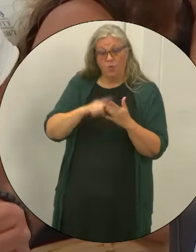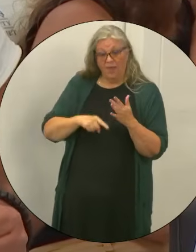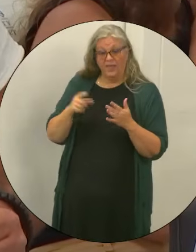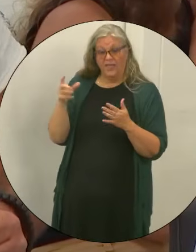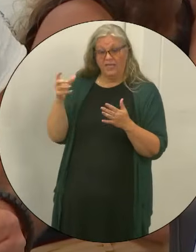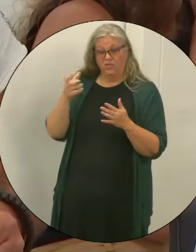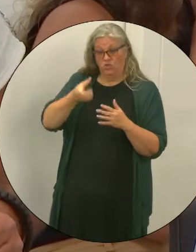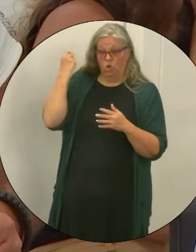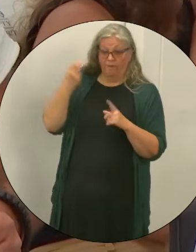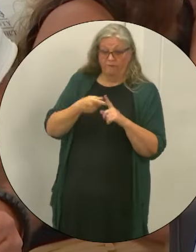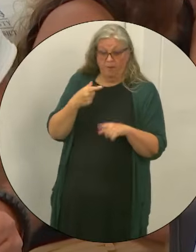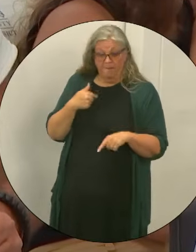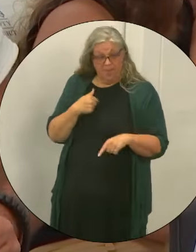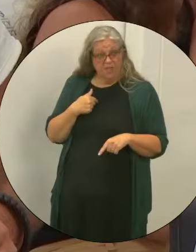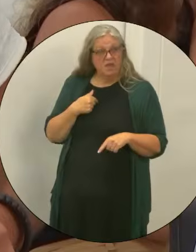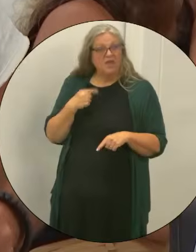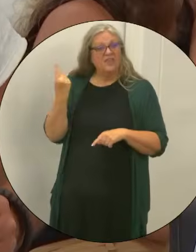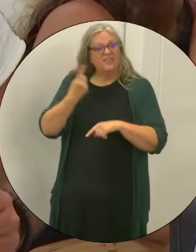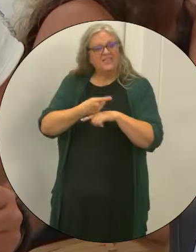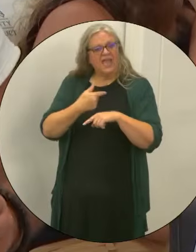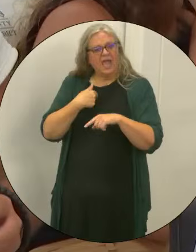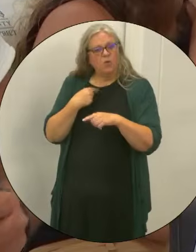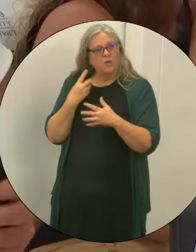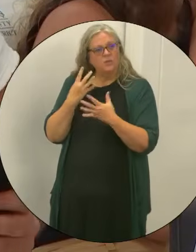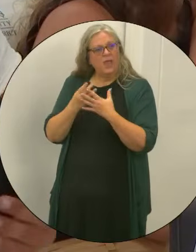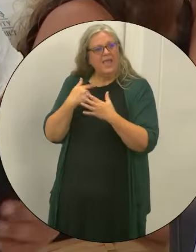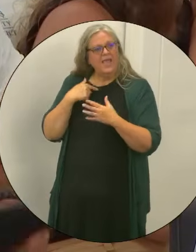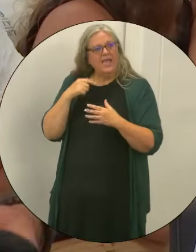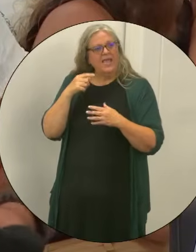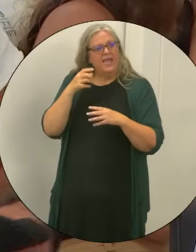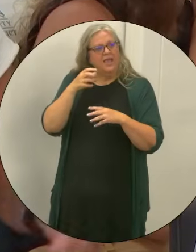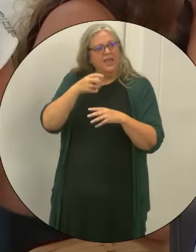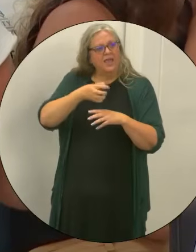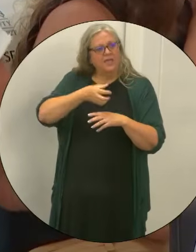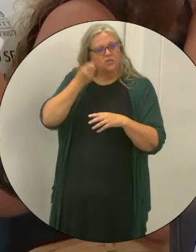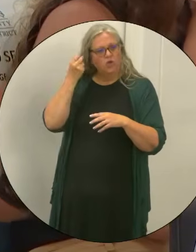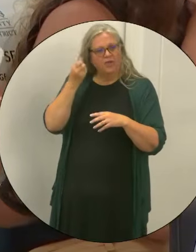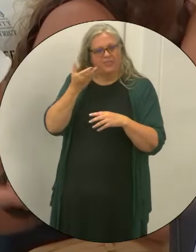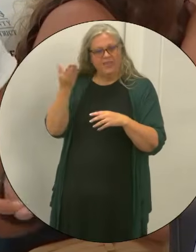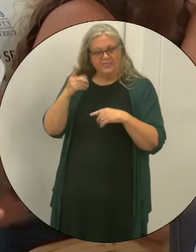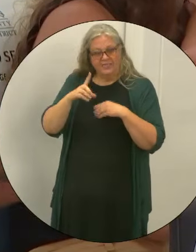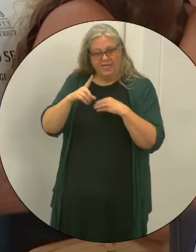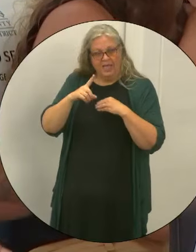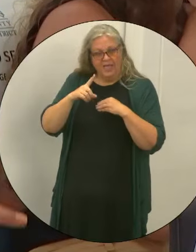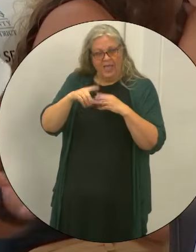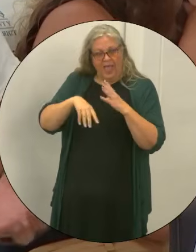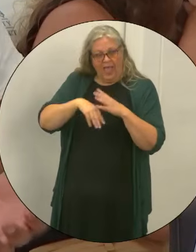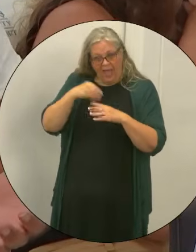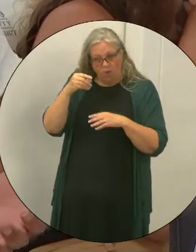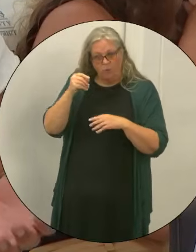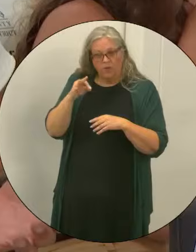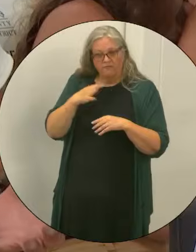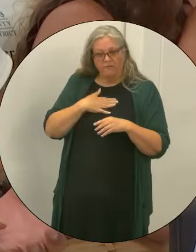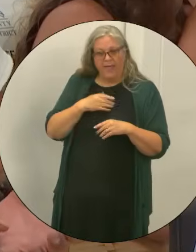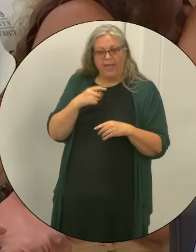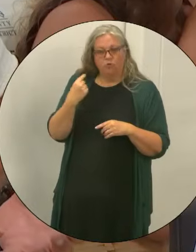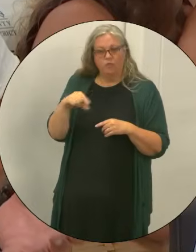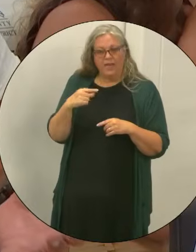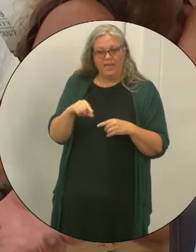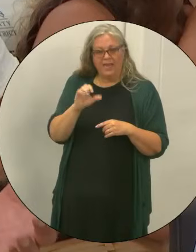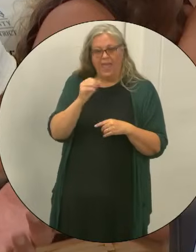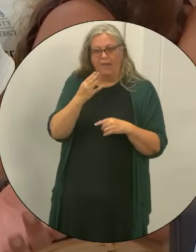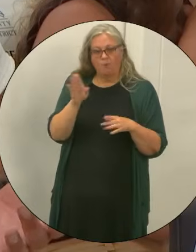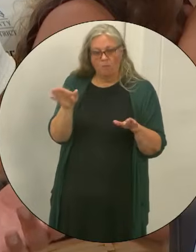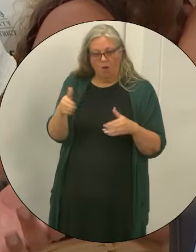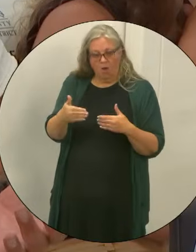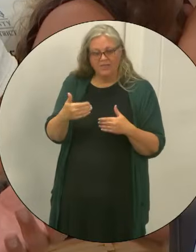cousin Justin that was there the day I was arrested. He took articles out of my green ammo box. He took an emblem, which is a photo.